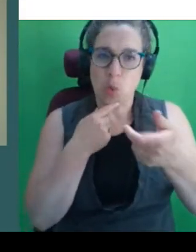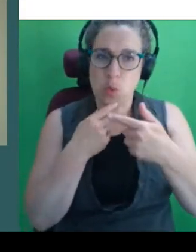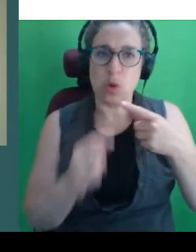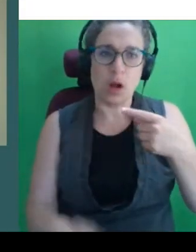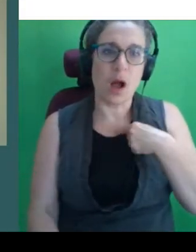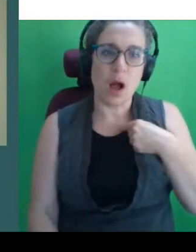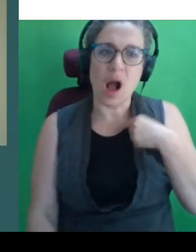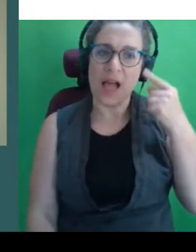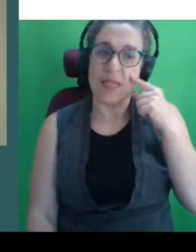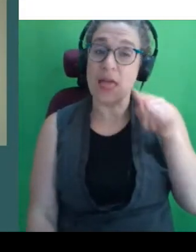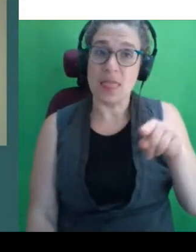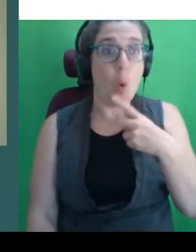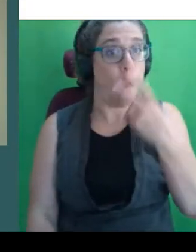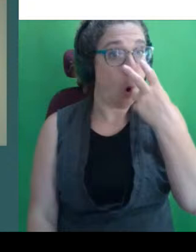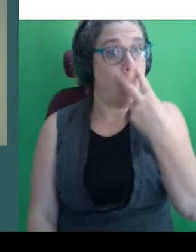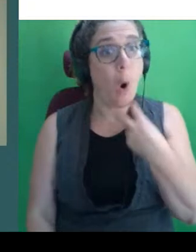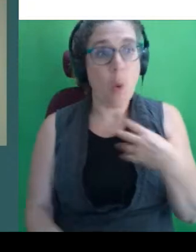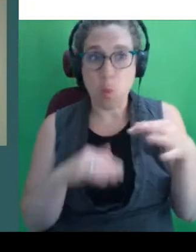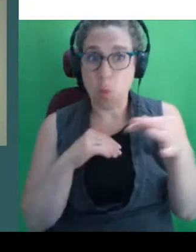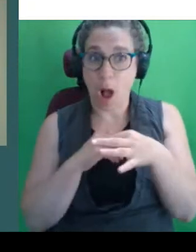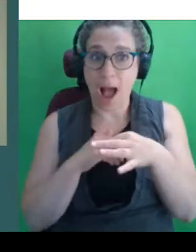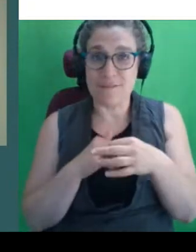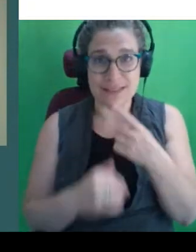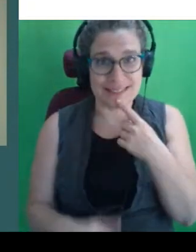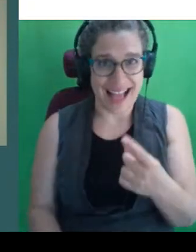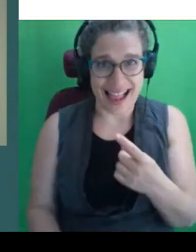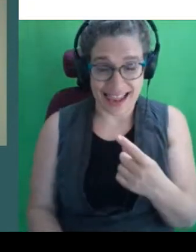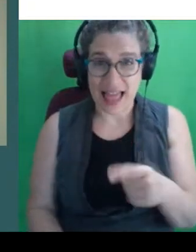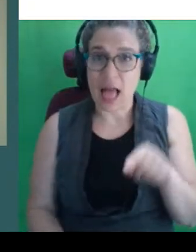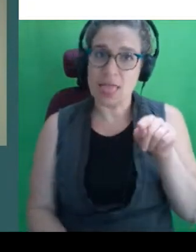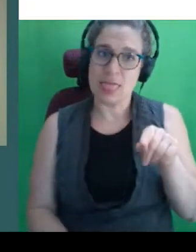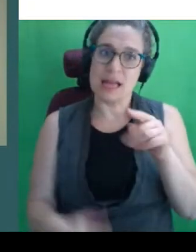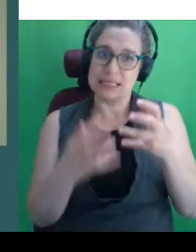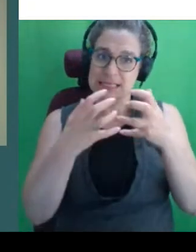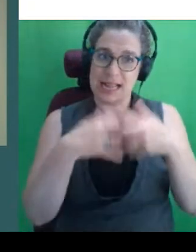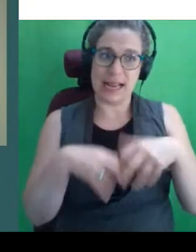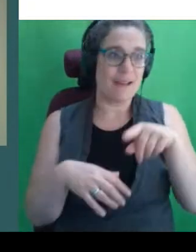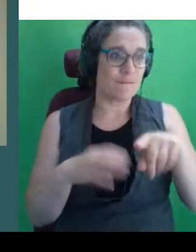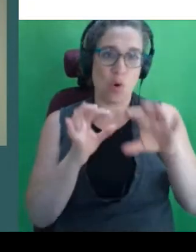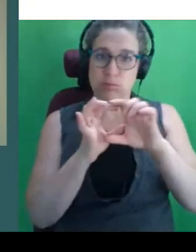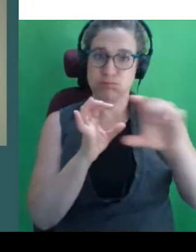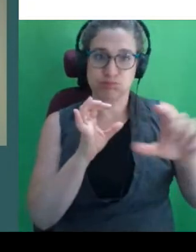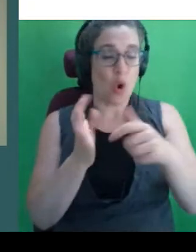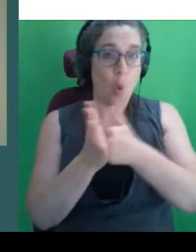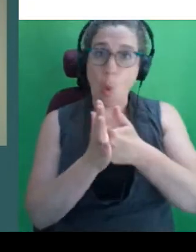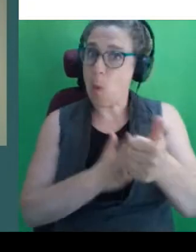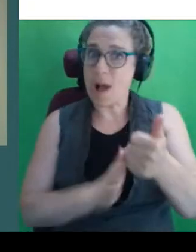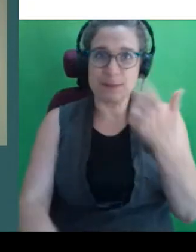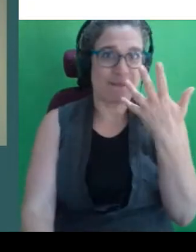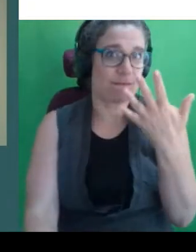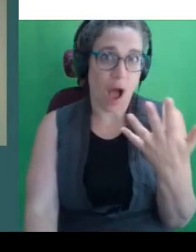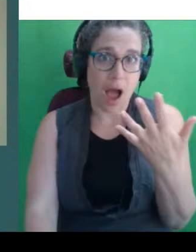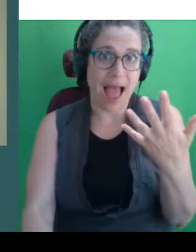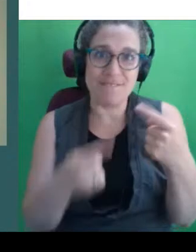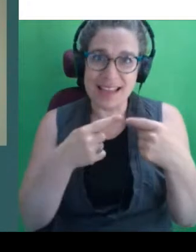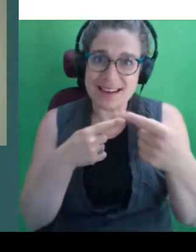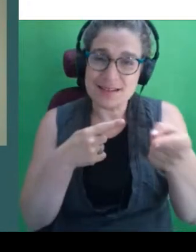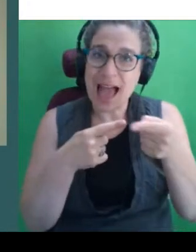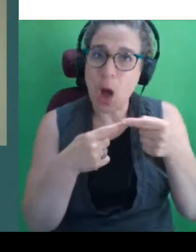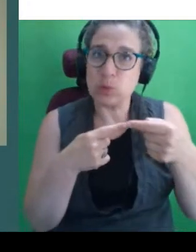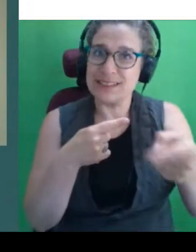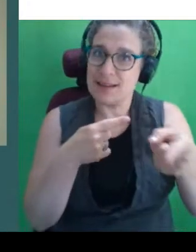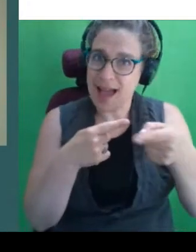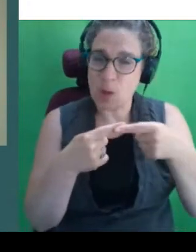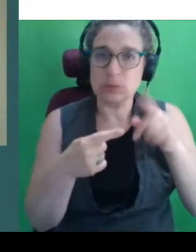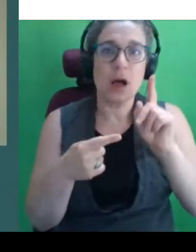wives' tale. So the technique for the small air chamber has always been 5 breaths in and out, but practice has varied